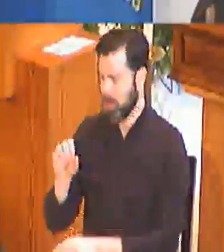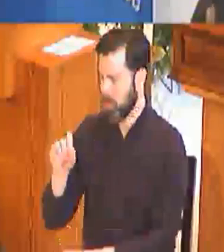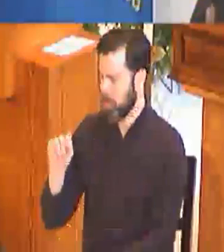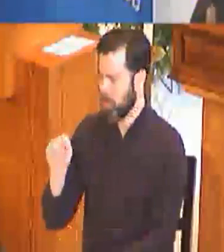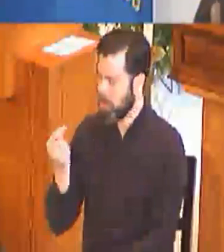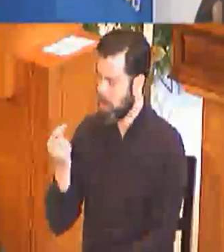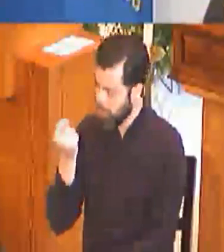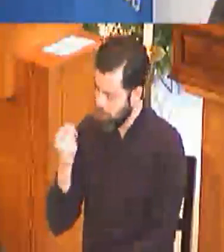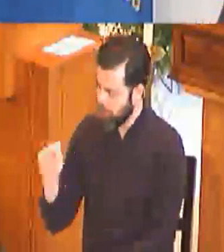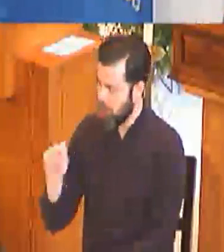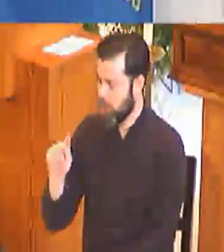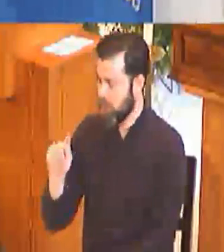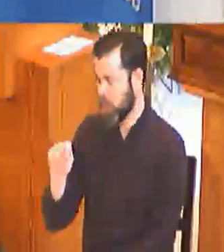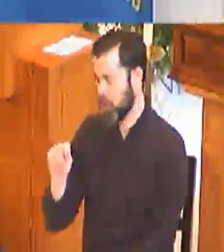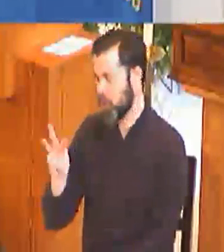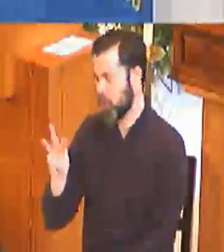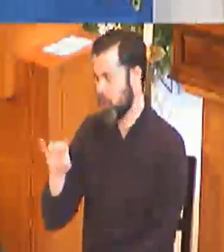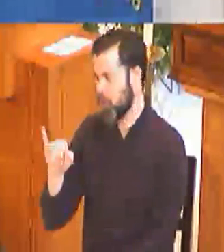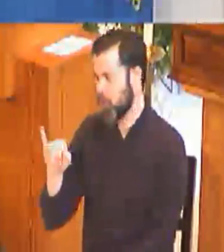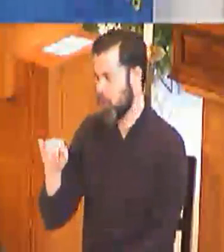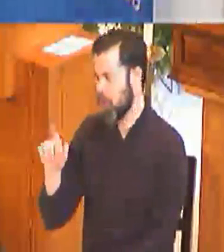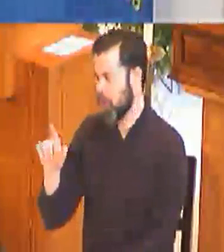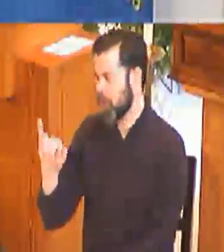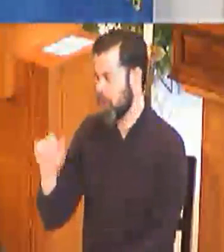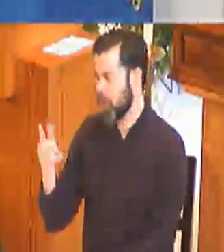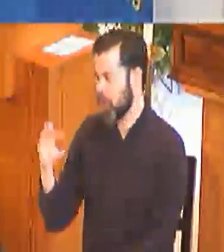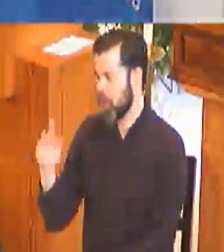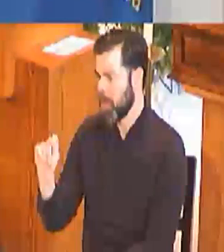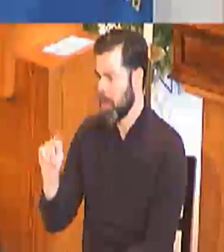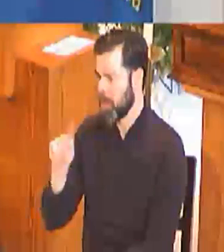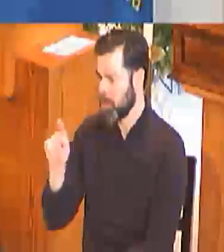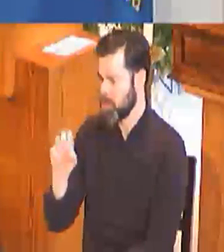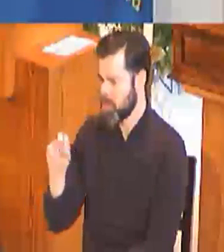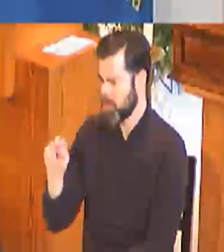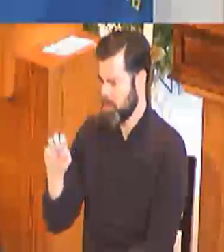The story begins with the death of